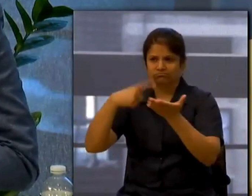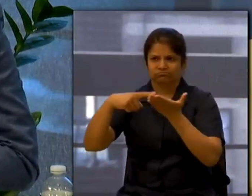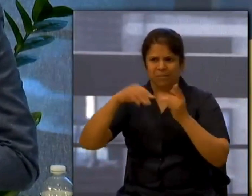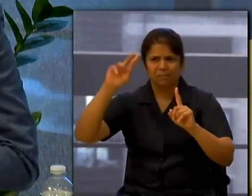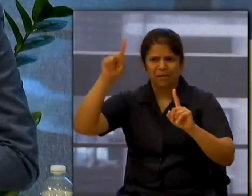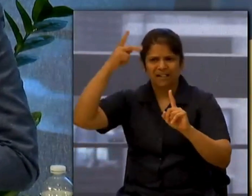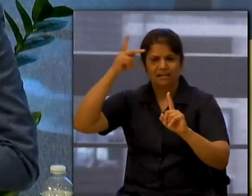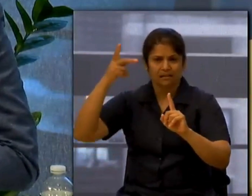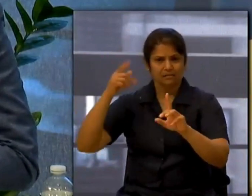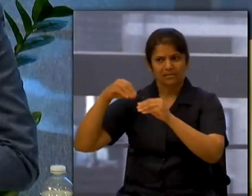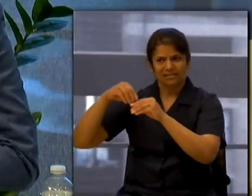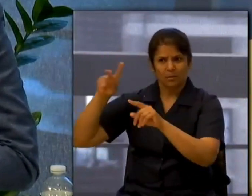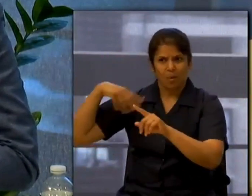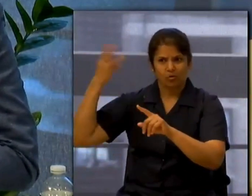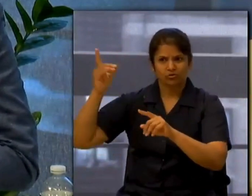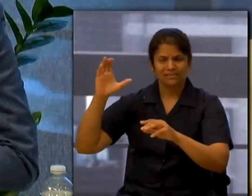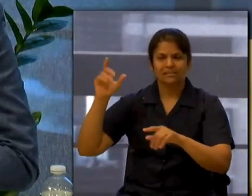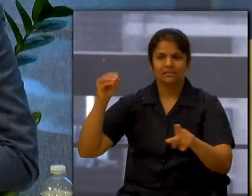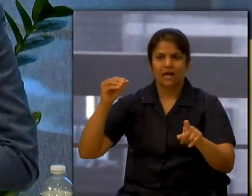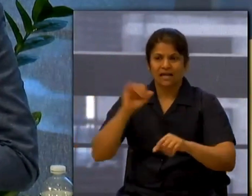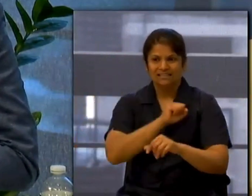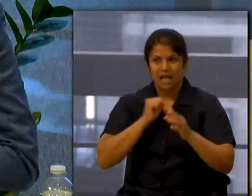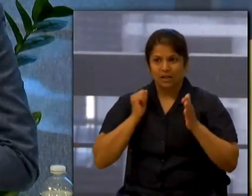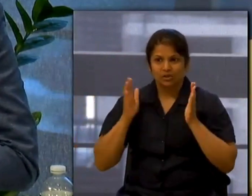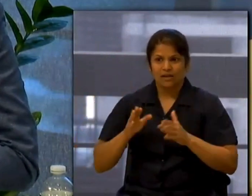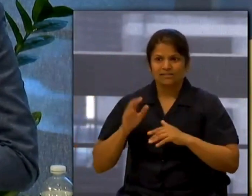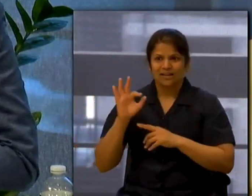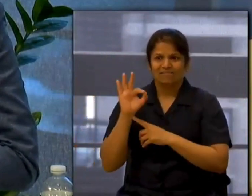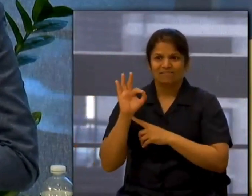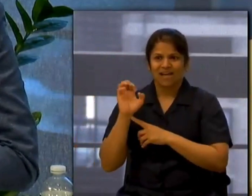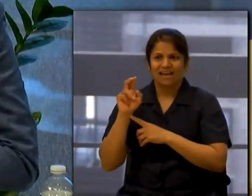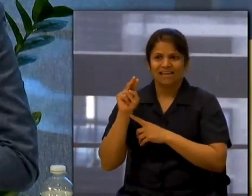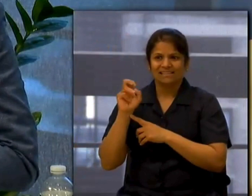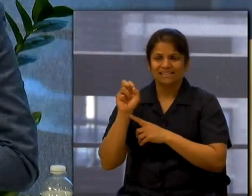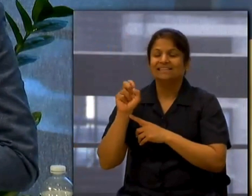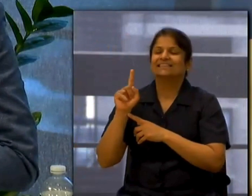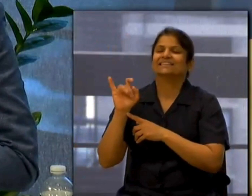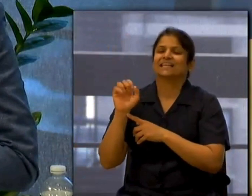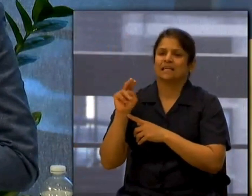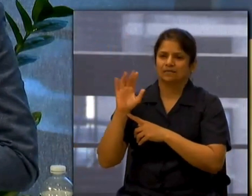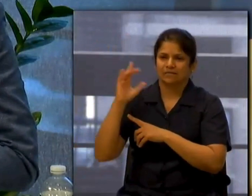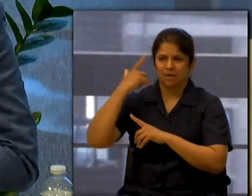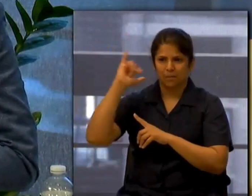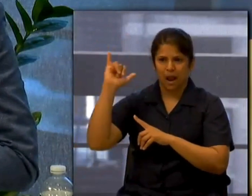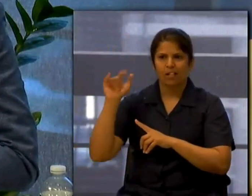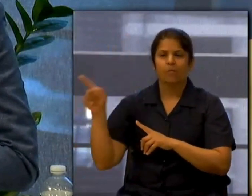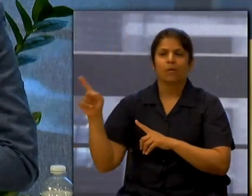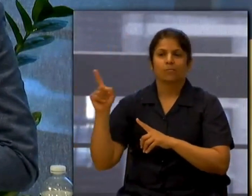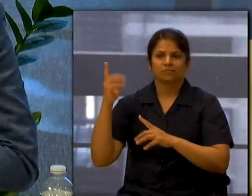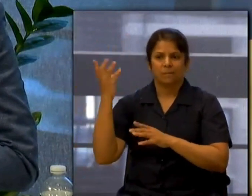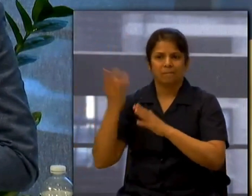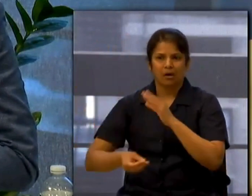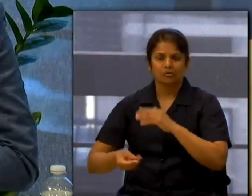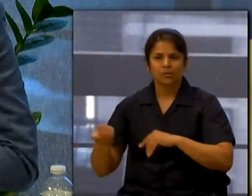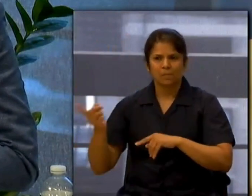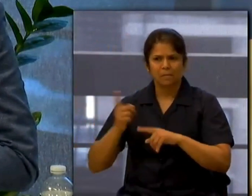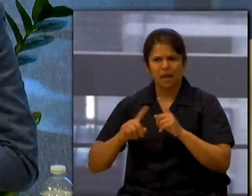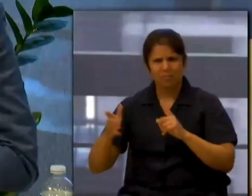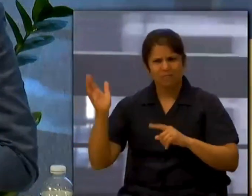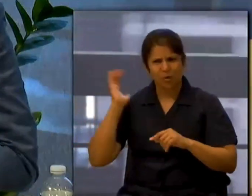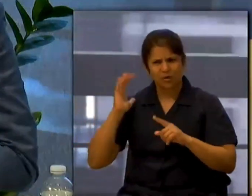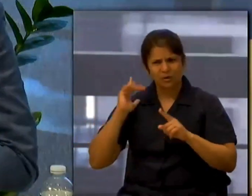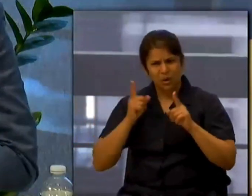Dianne Feinstein of California, the late senator, who was being criticized for